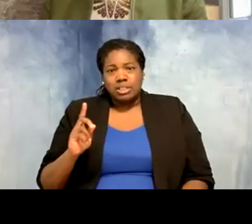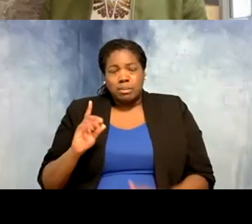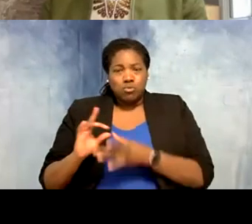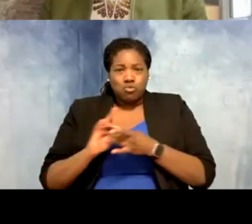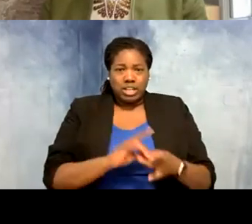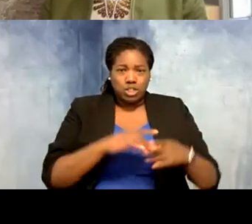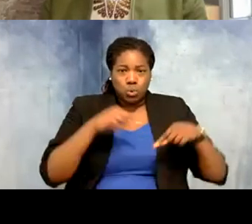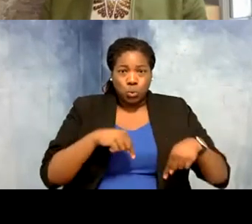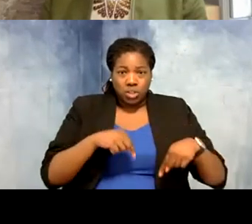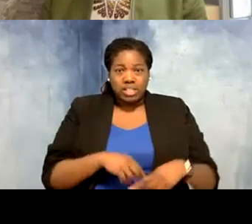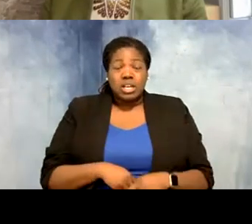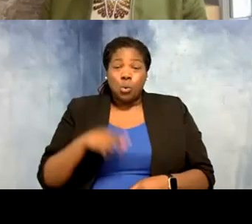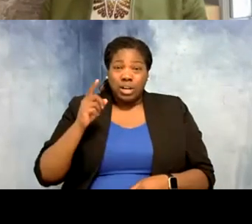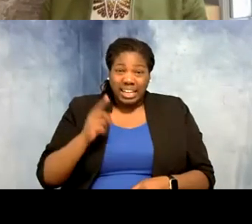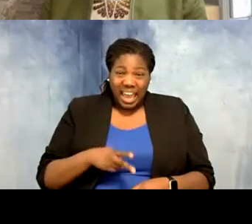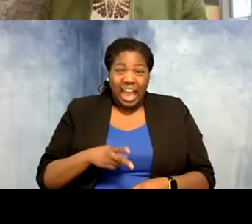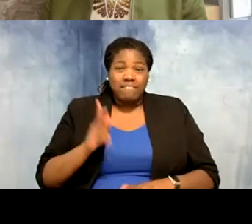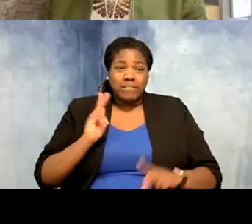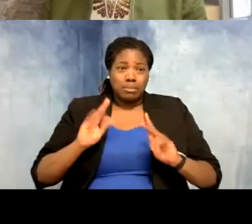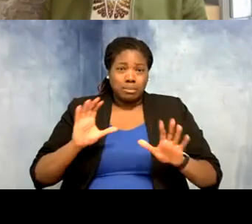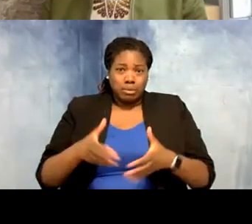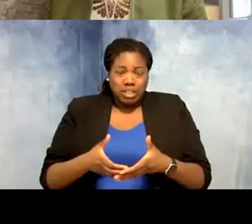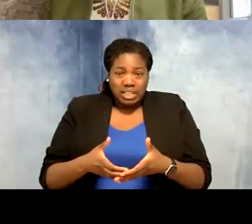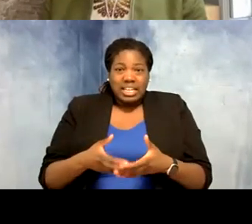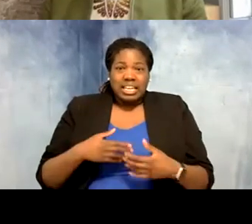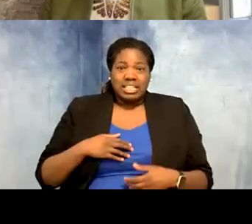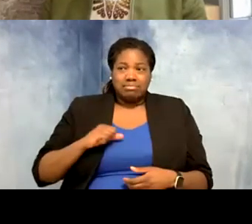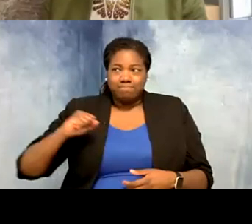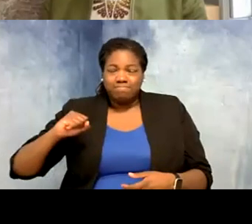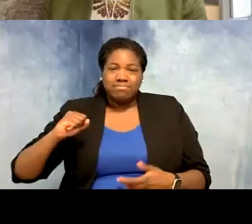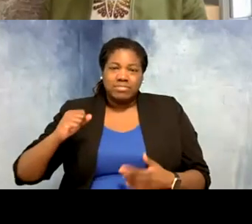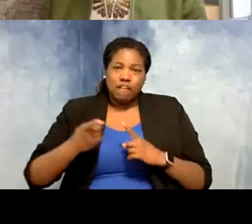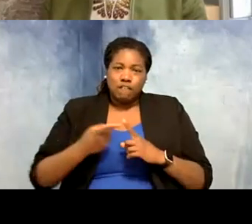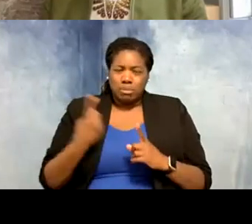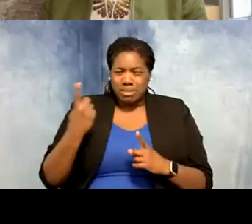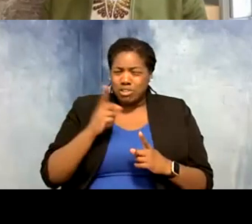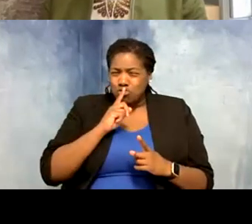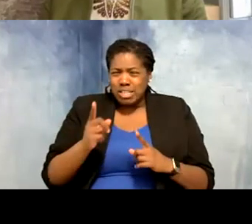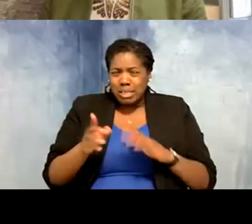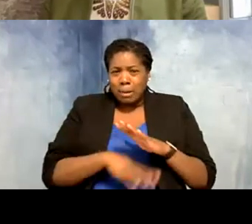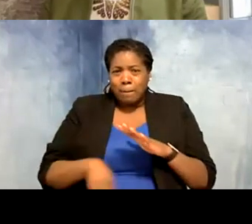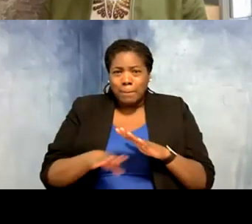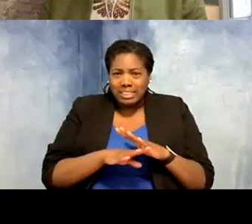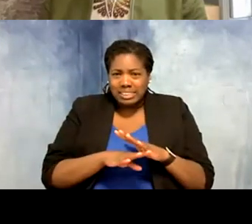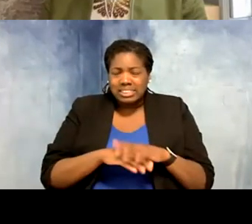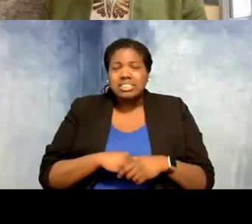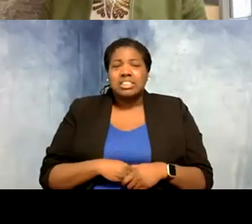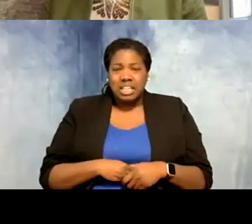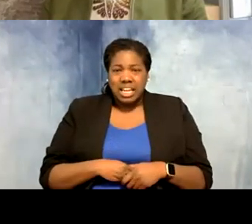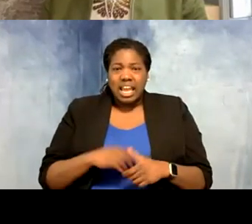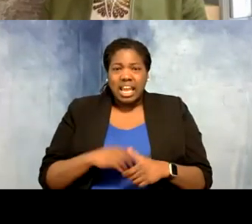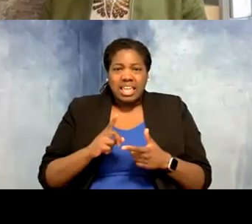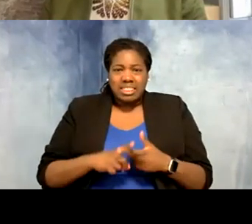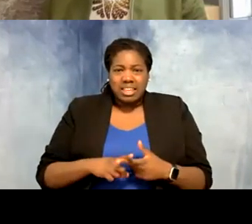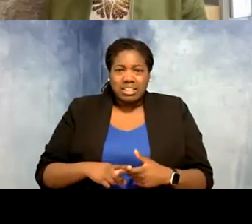to this. When half of the population is shut out of something that is basic healthcare, and then shut